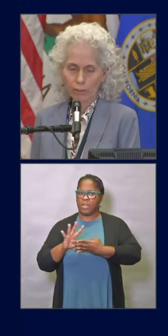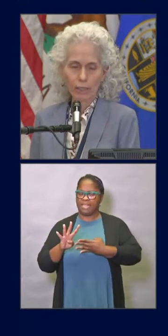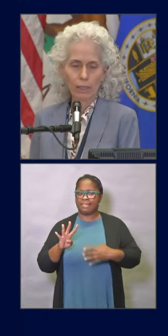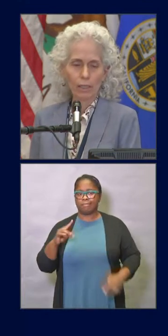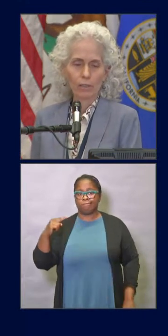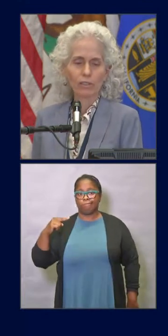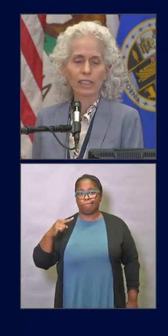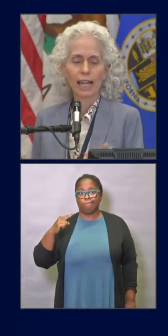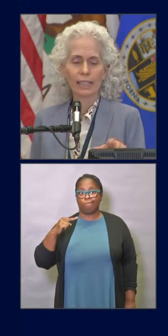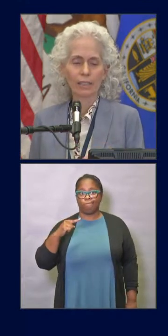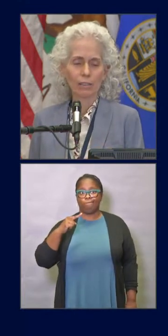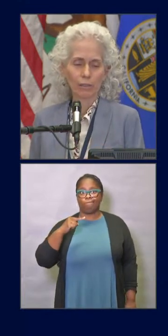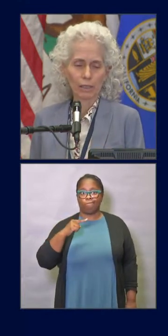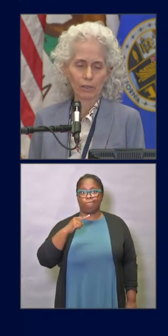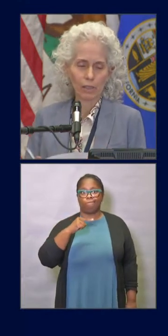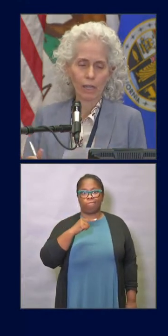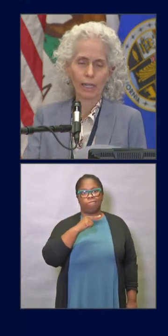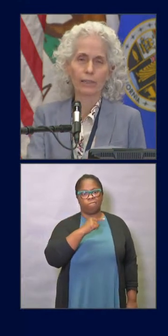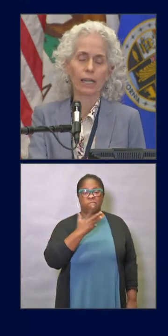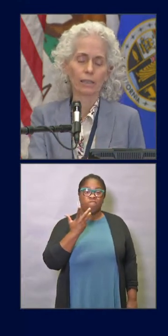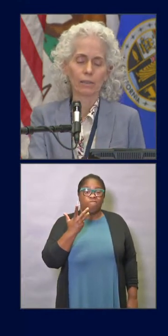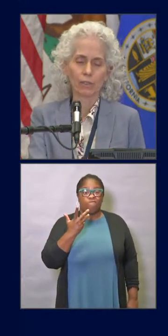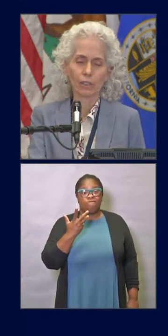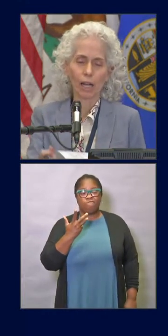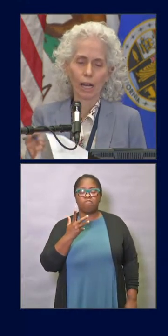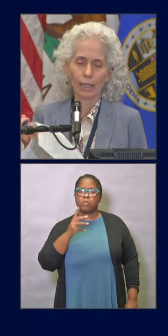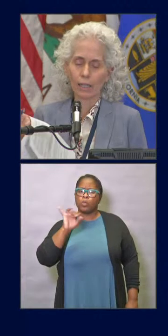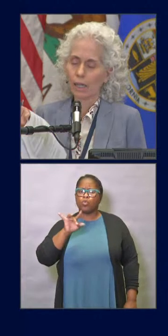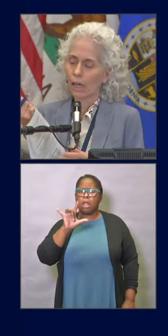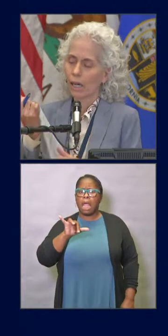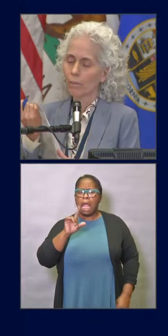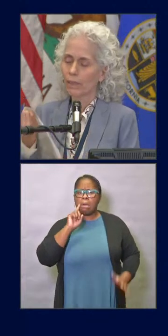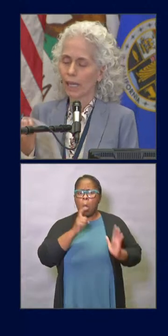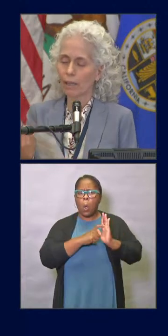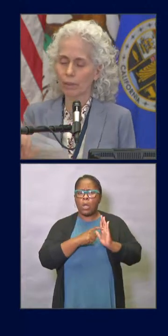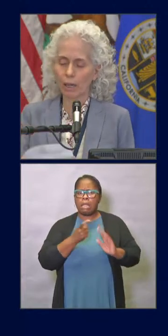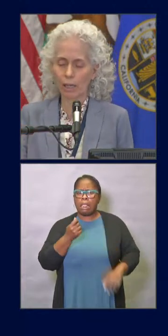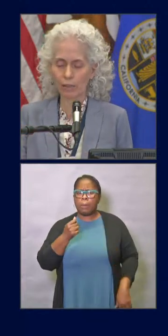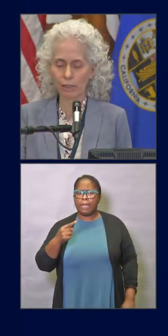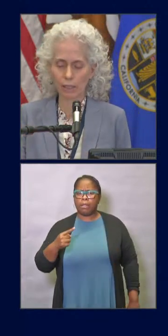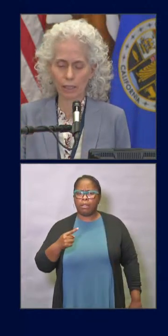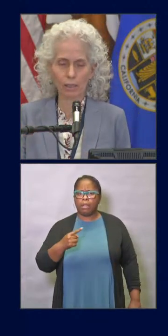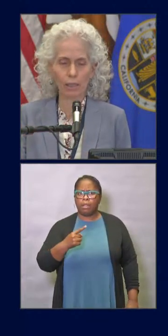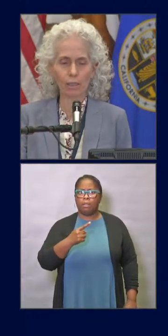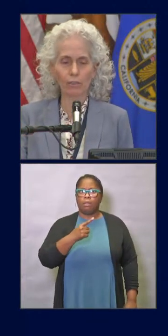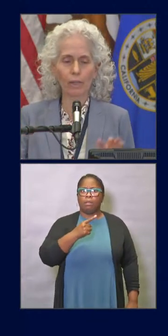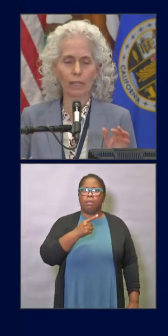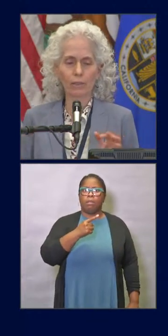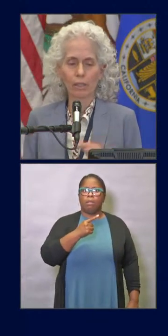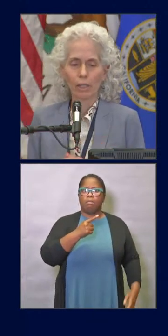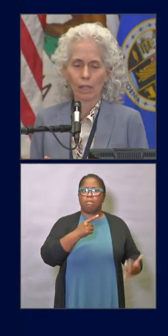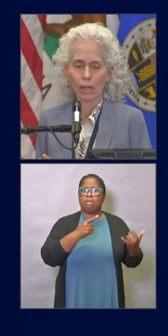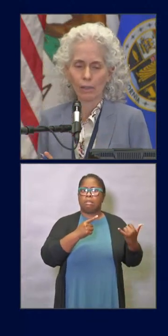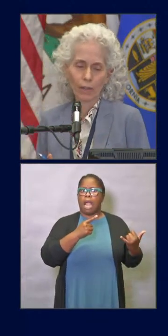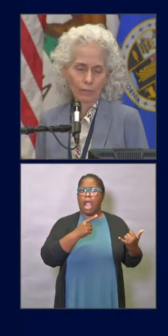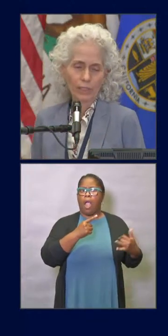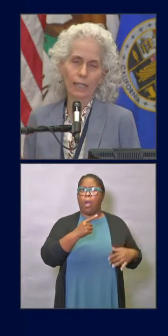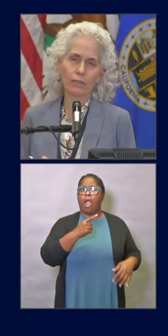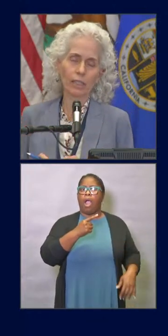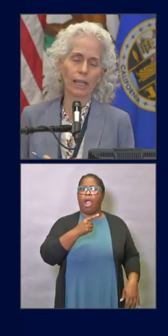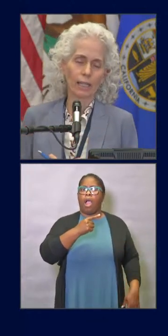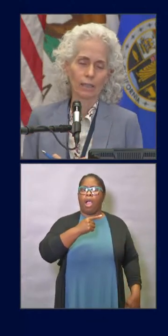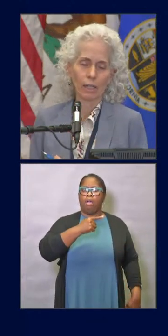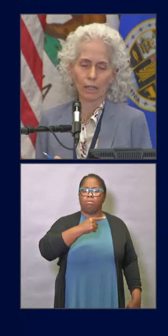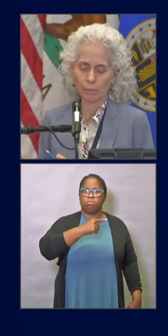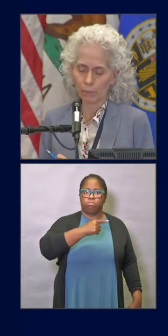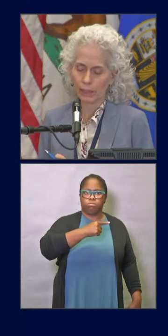this metric, slight increase at the end of July, but now we are seeing a trend of